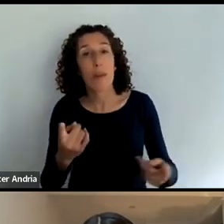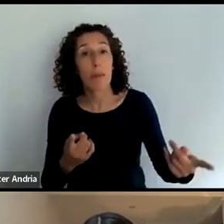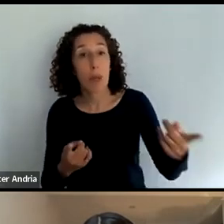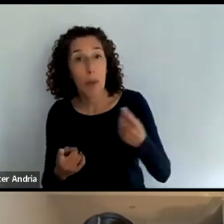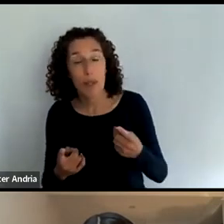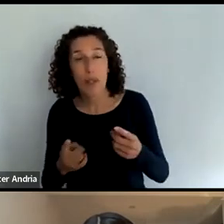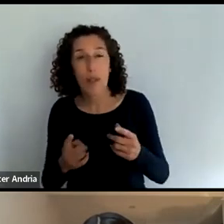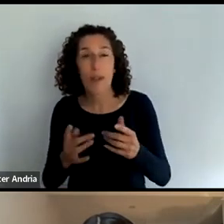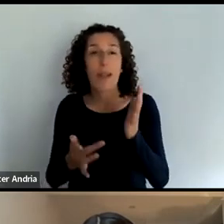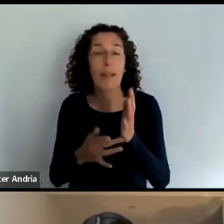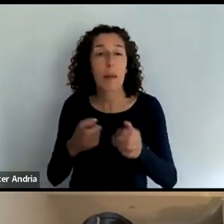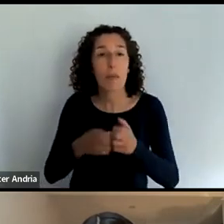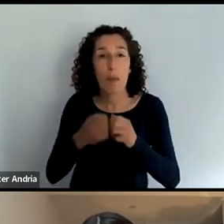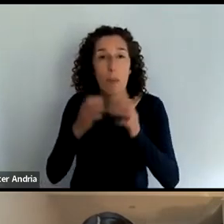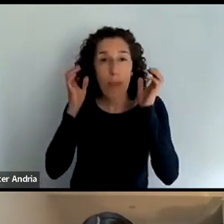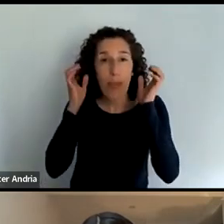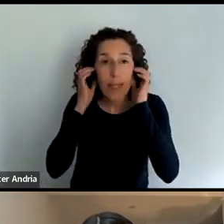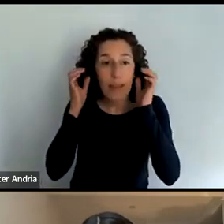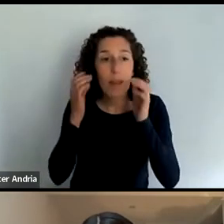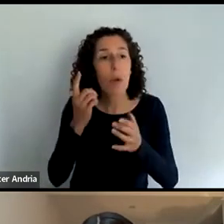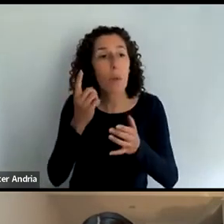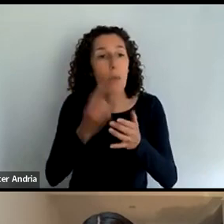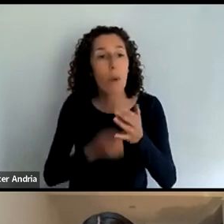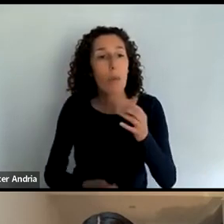What was the question, Jay?